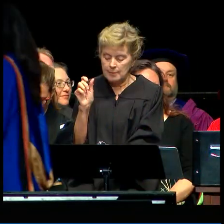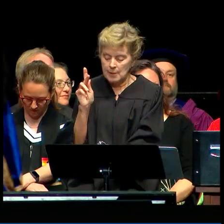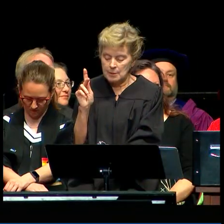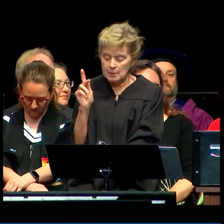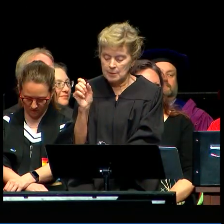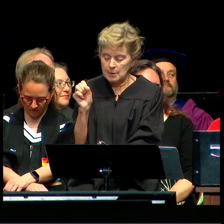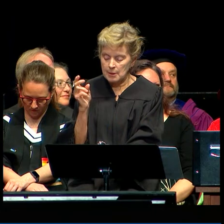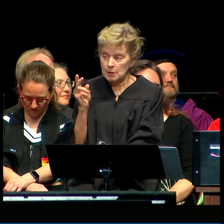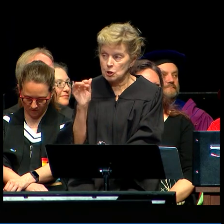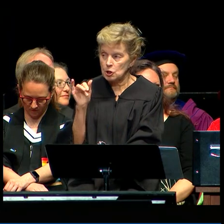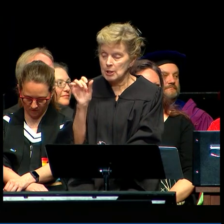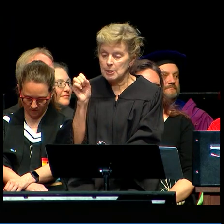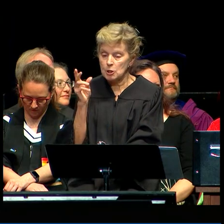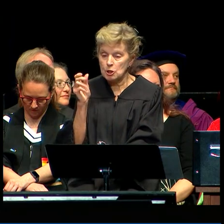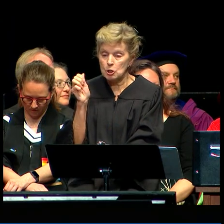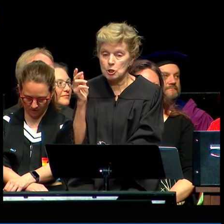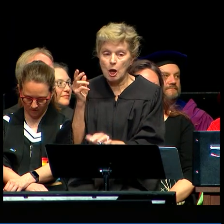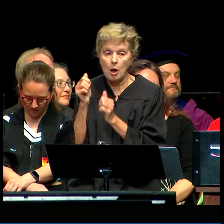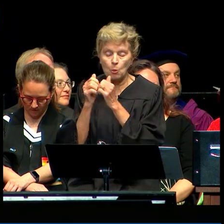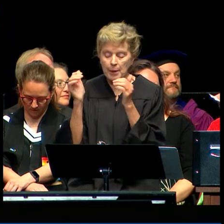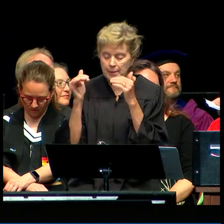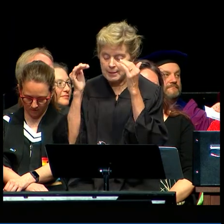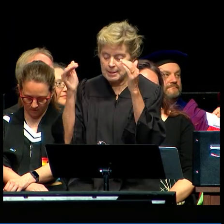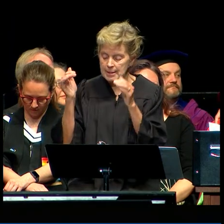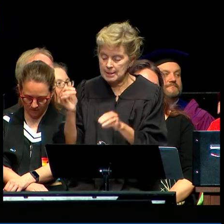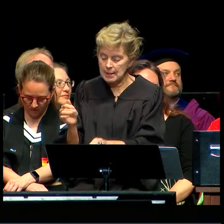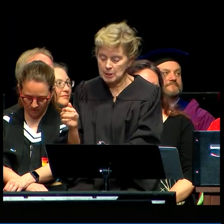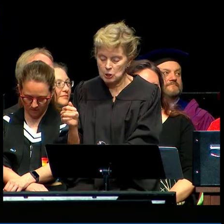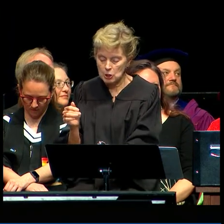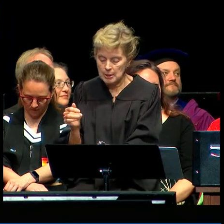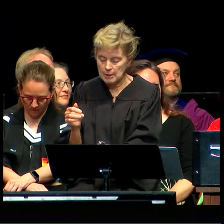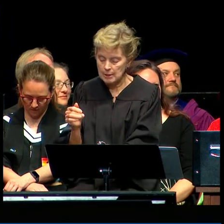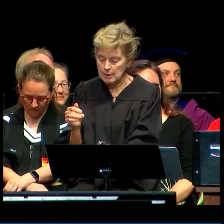Sakshi Shah, with distinction.